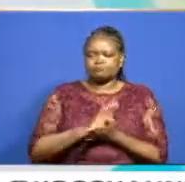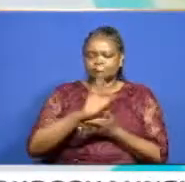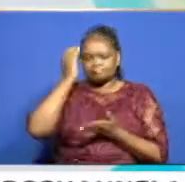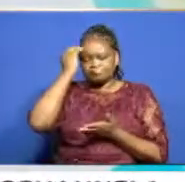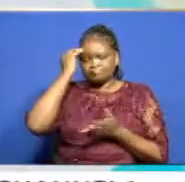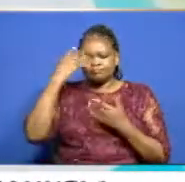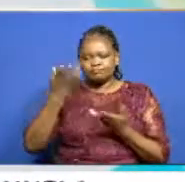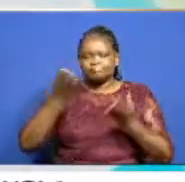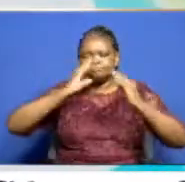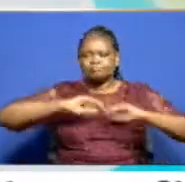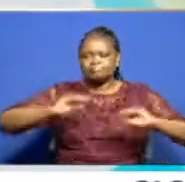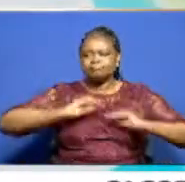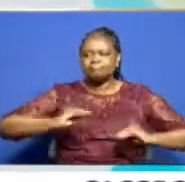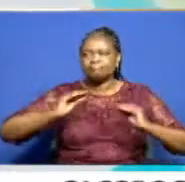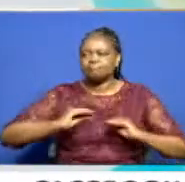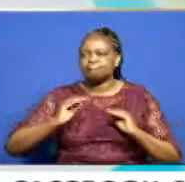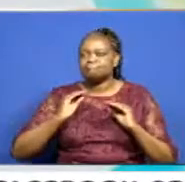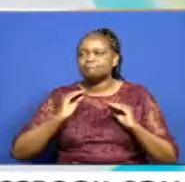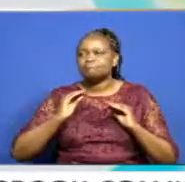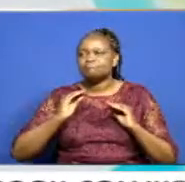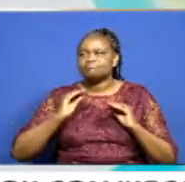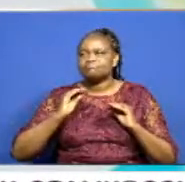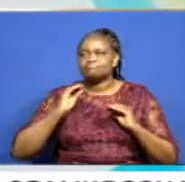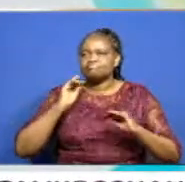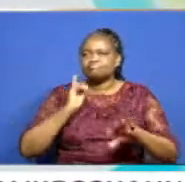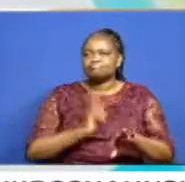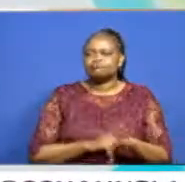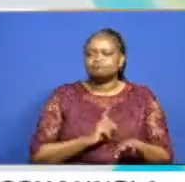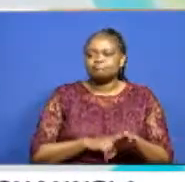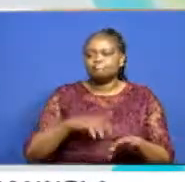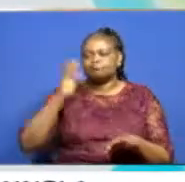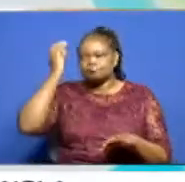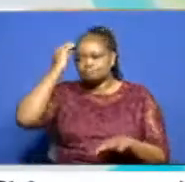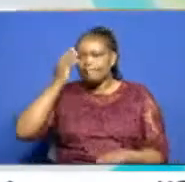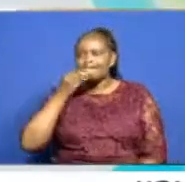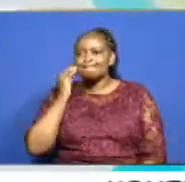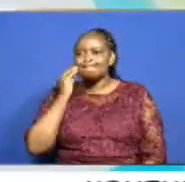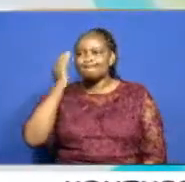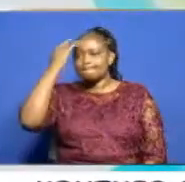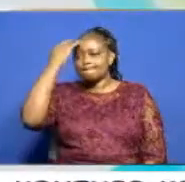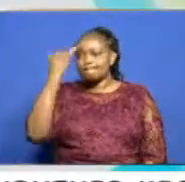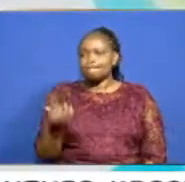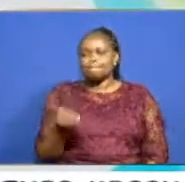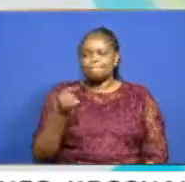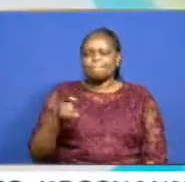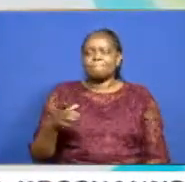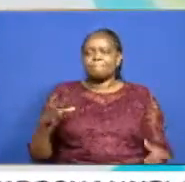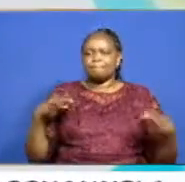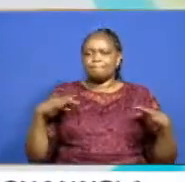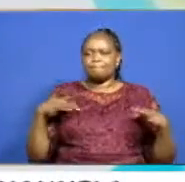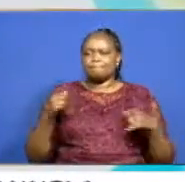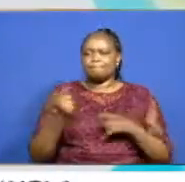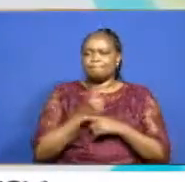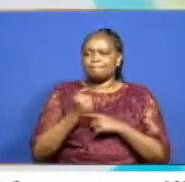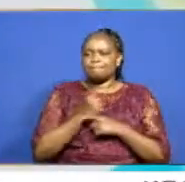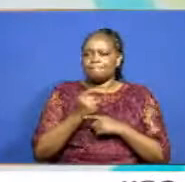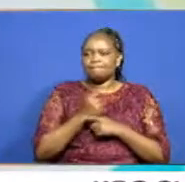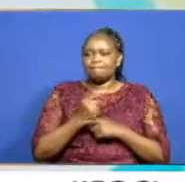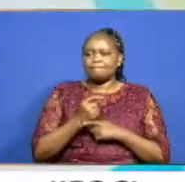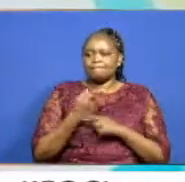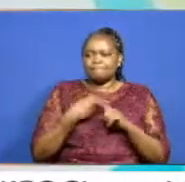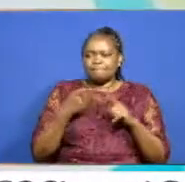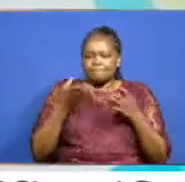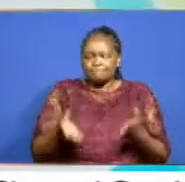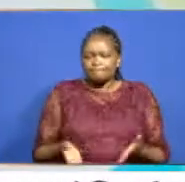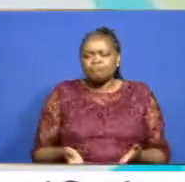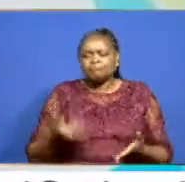teach when learners are at home, because that was considered holiday tuition. But now here we are. We started looking